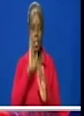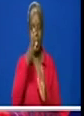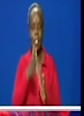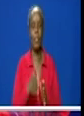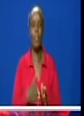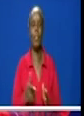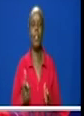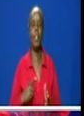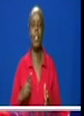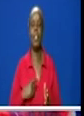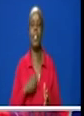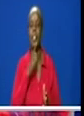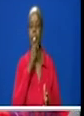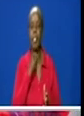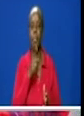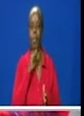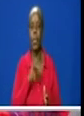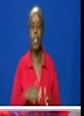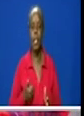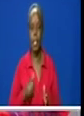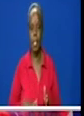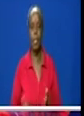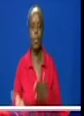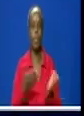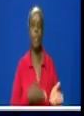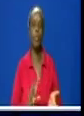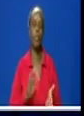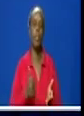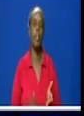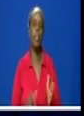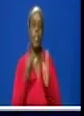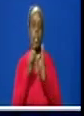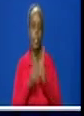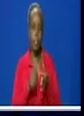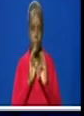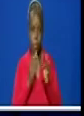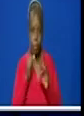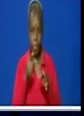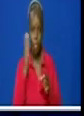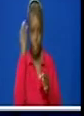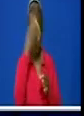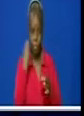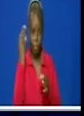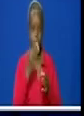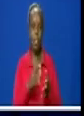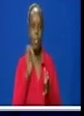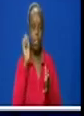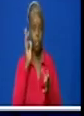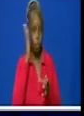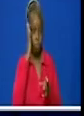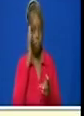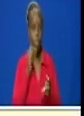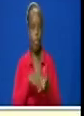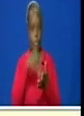Ladies and gentlemen, boys and girls, welcome to another exciting episode. If you see this face, just know we are going to study